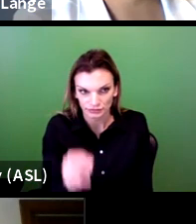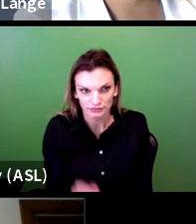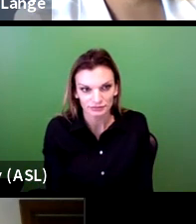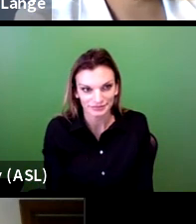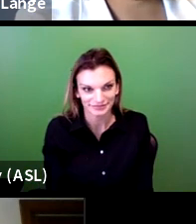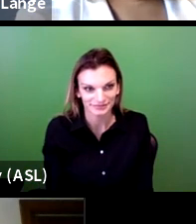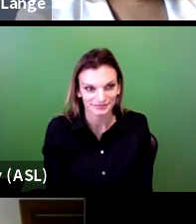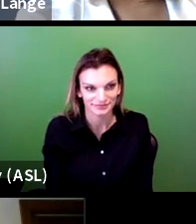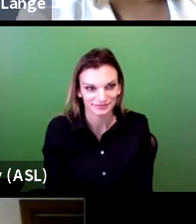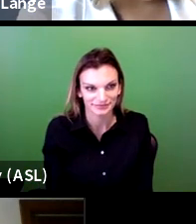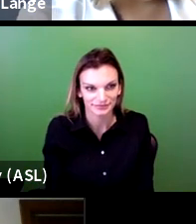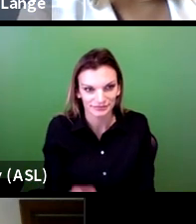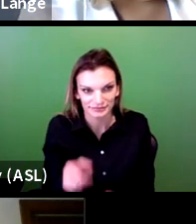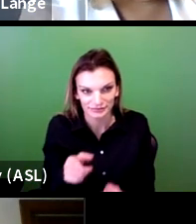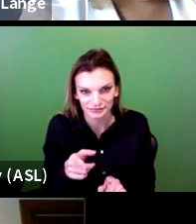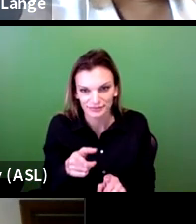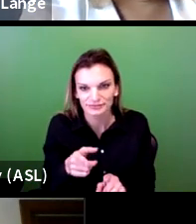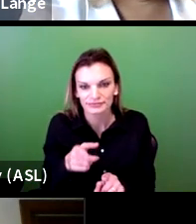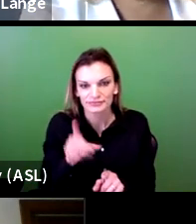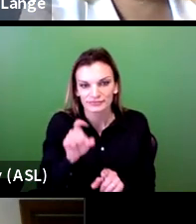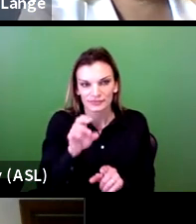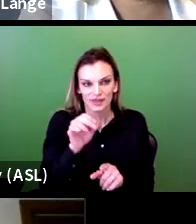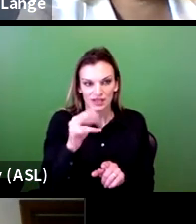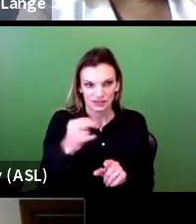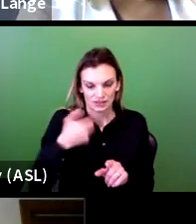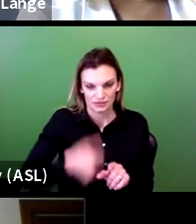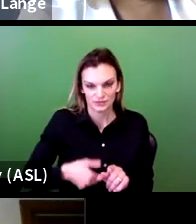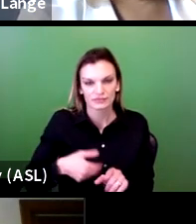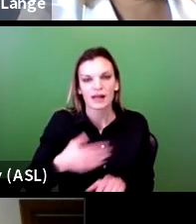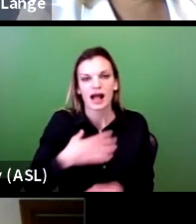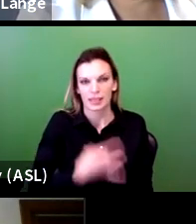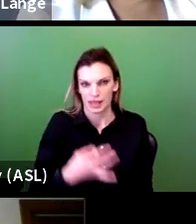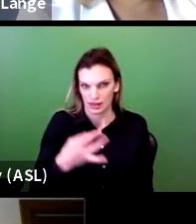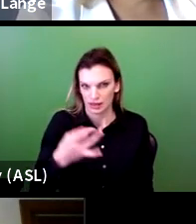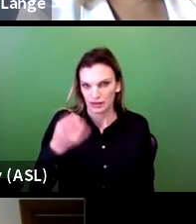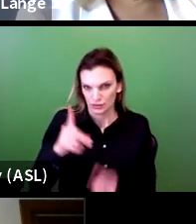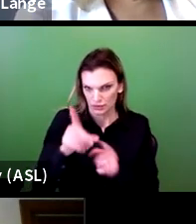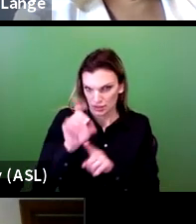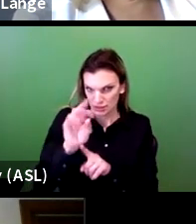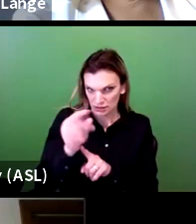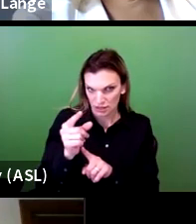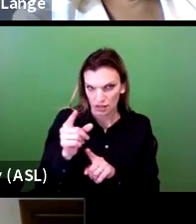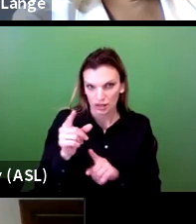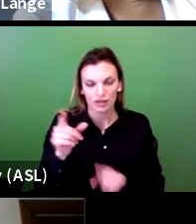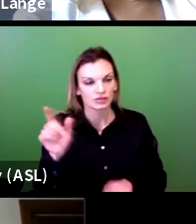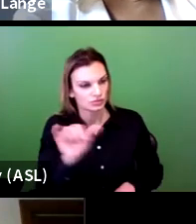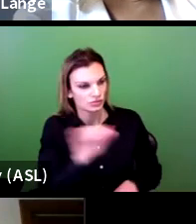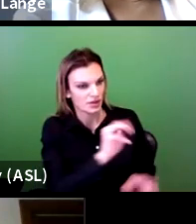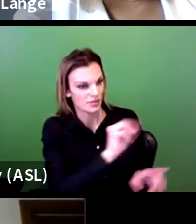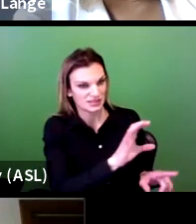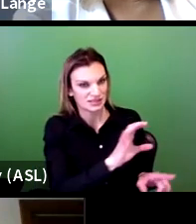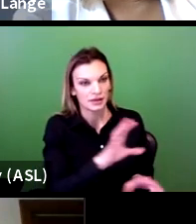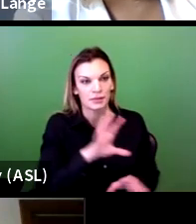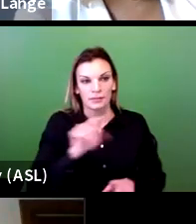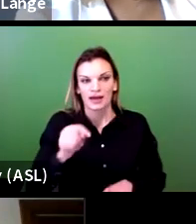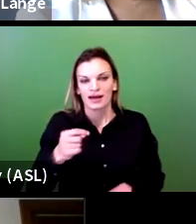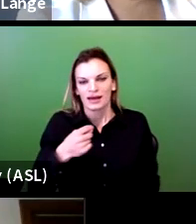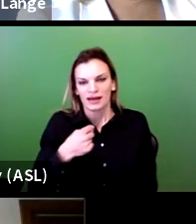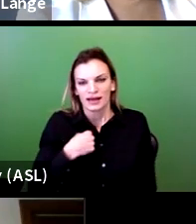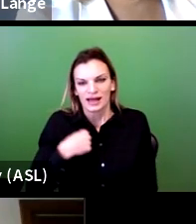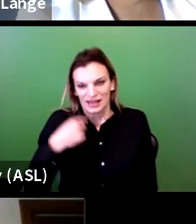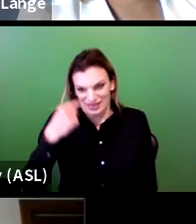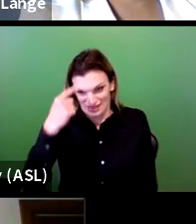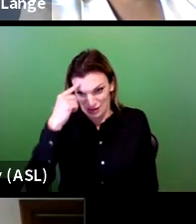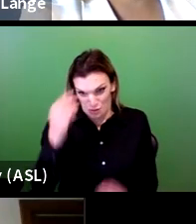So I like what Doug said, and I kind of also like what MC said. However, I do believe that more than